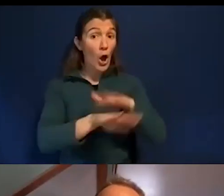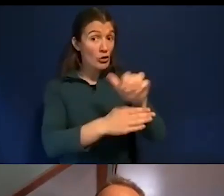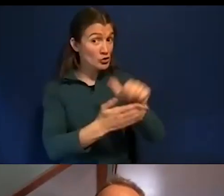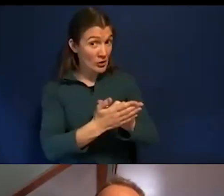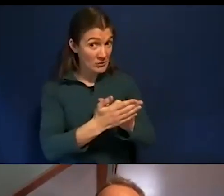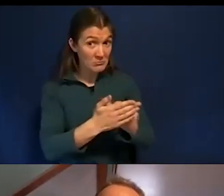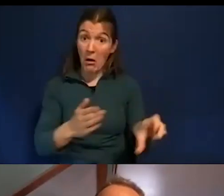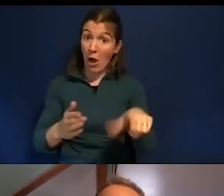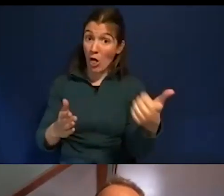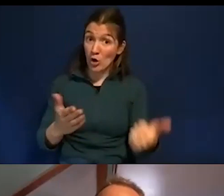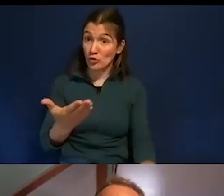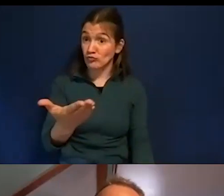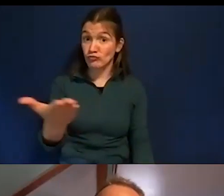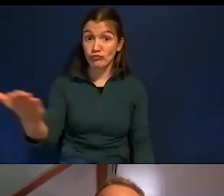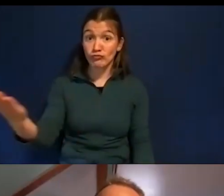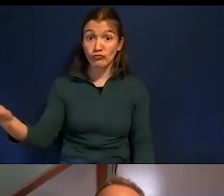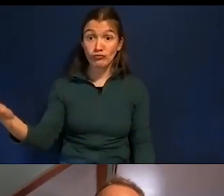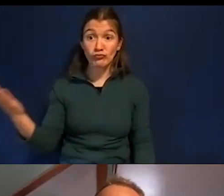agenda?